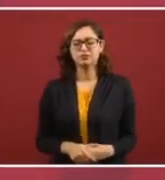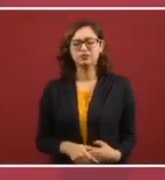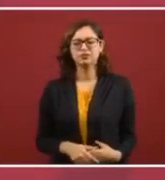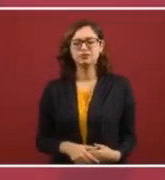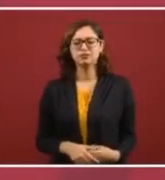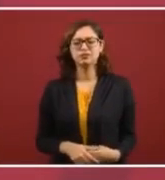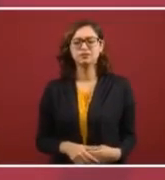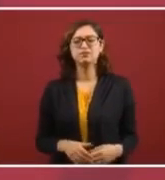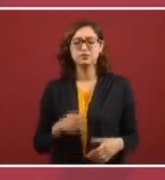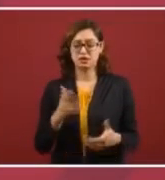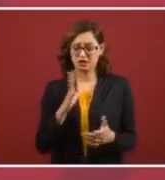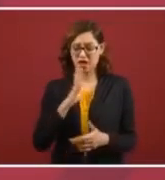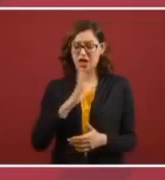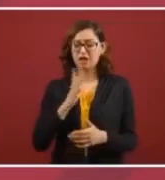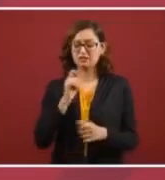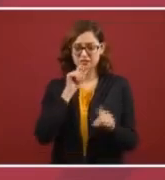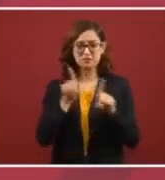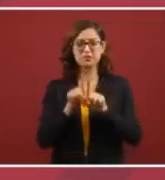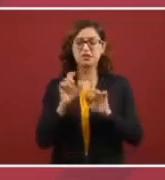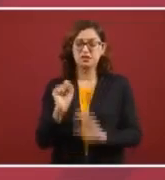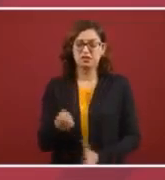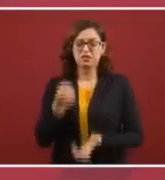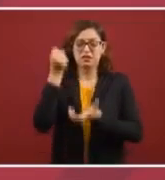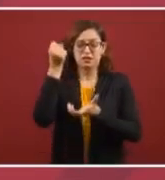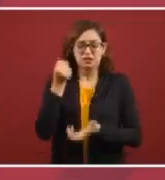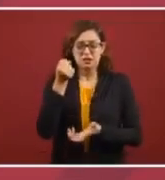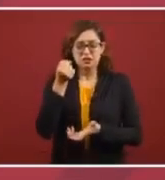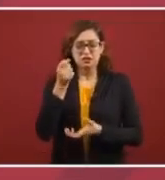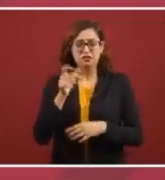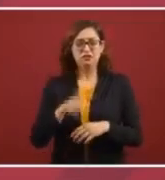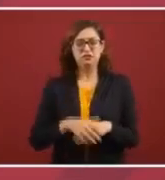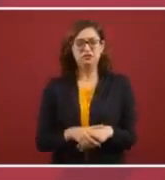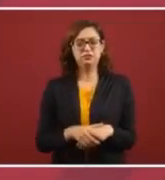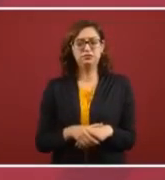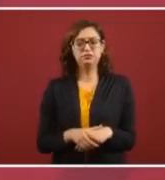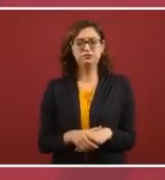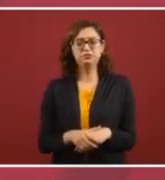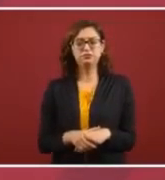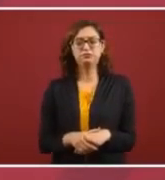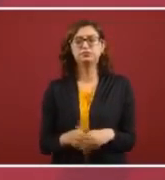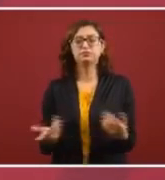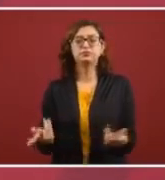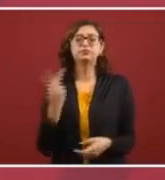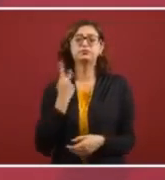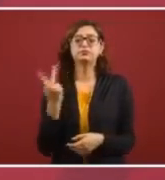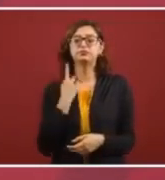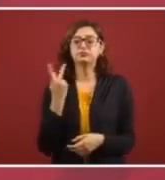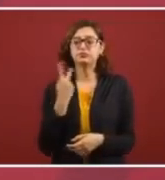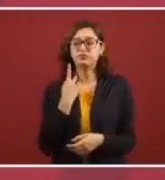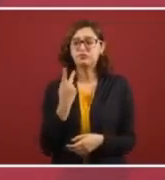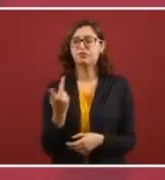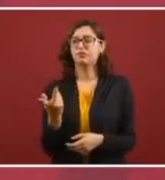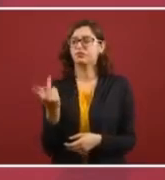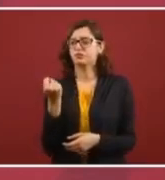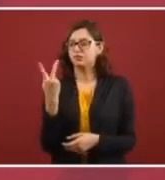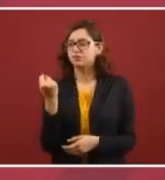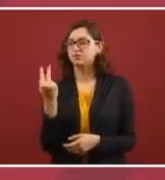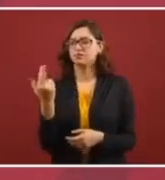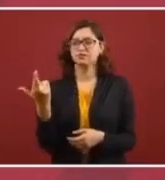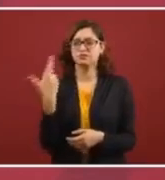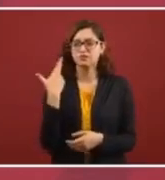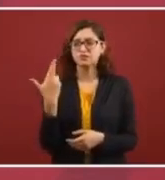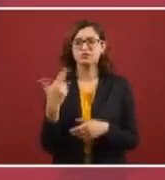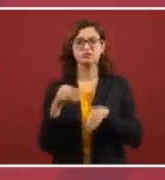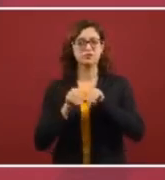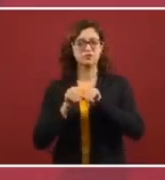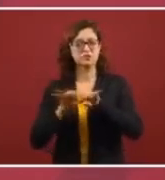Es el presupuesto. It's the budget. Es la política de medios. It's the politics of